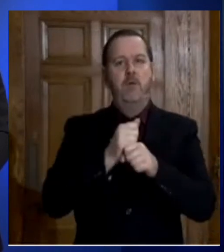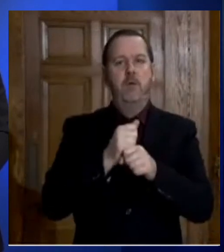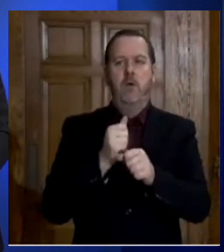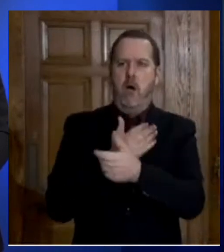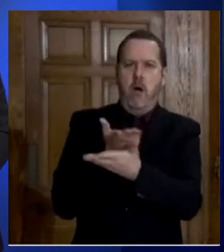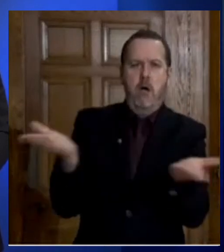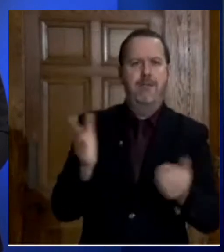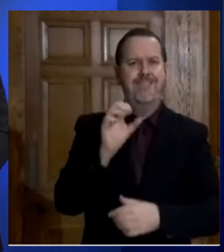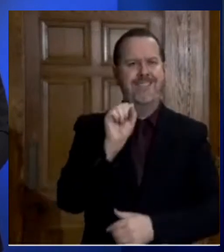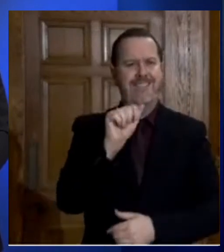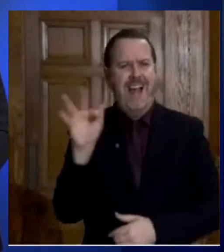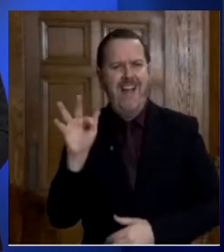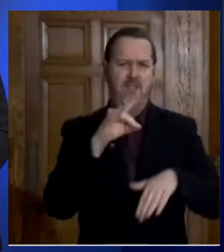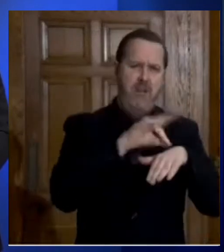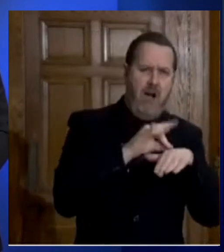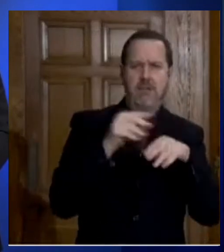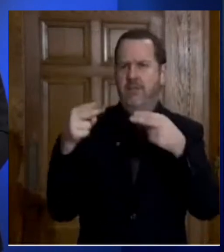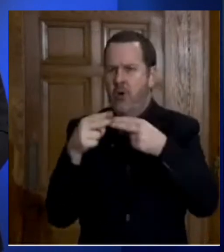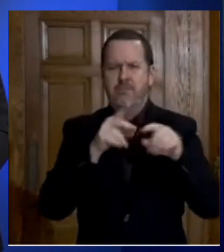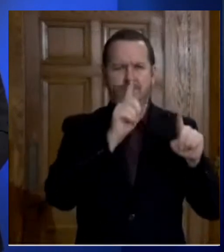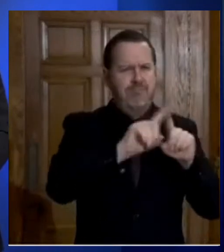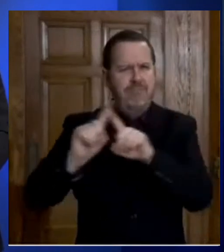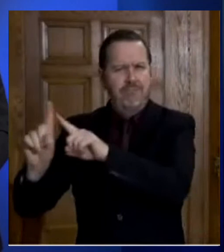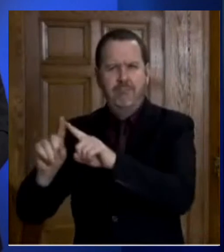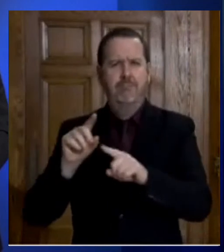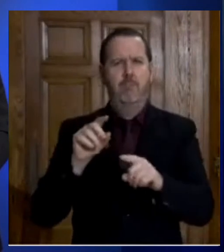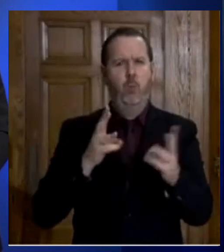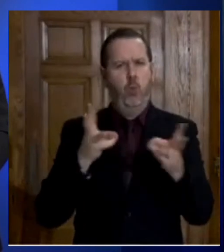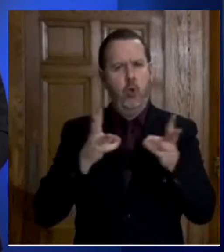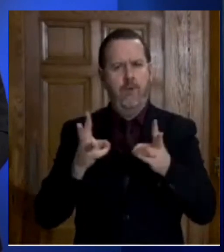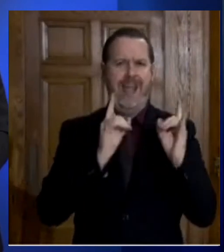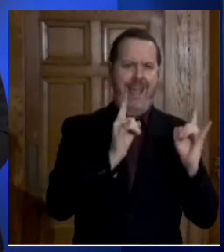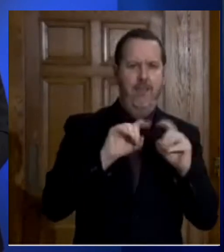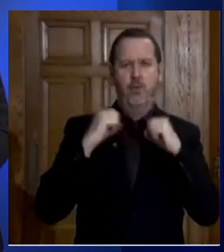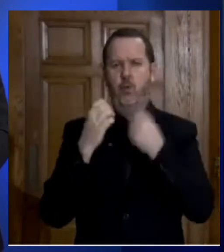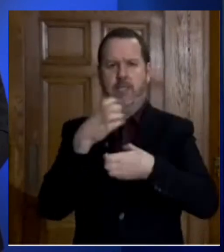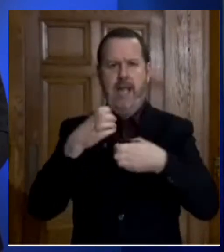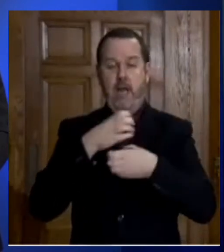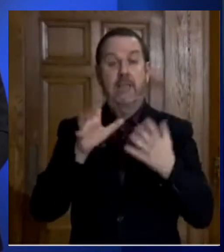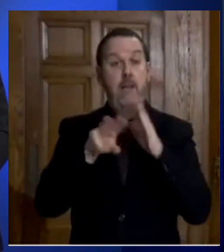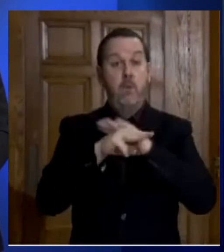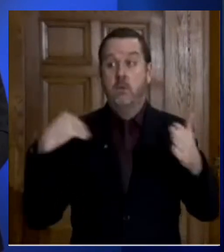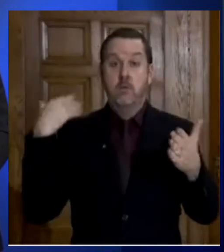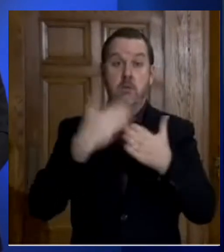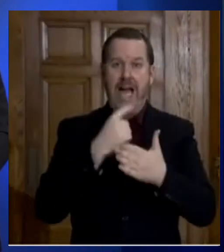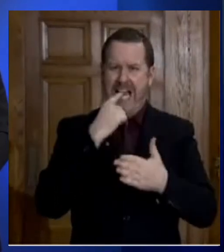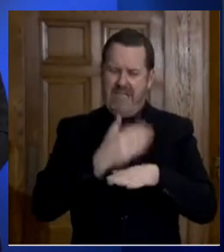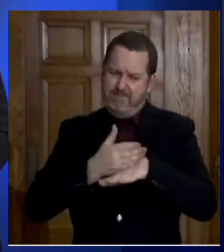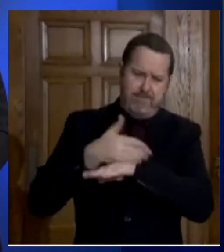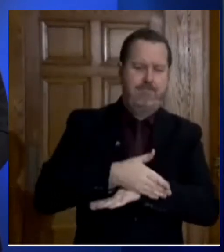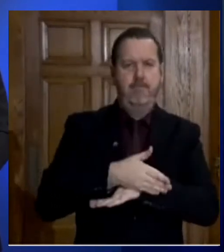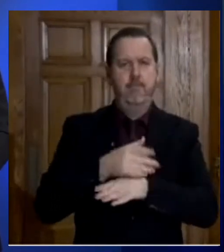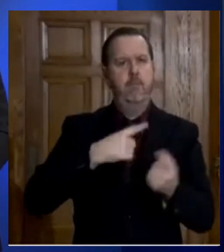whose tireless commitment and efforts over the last 10 months has been extraordinary. We owe each and every one of